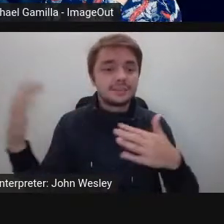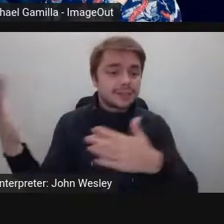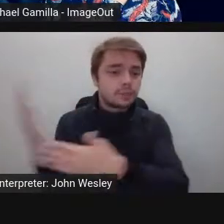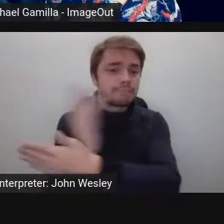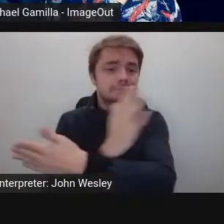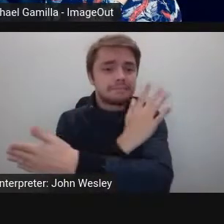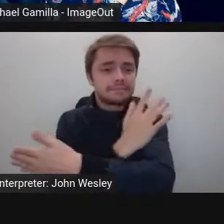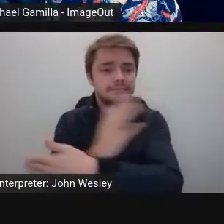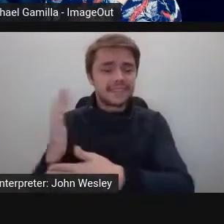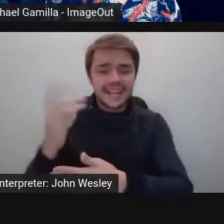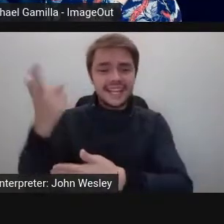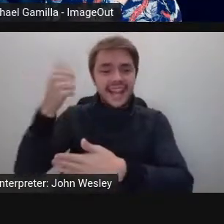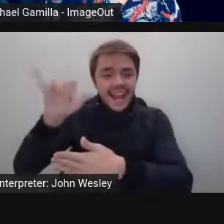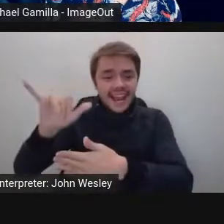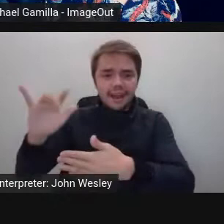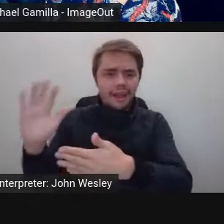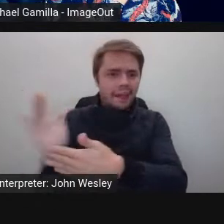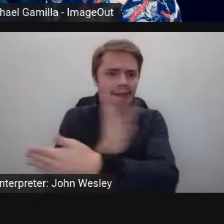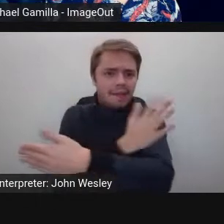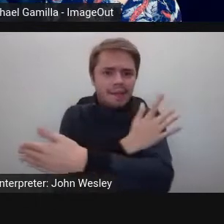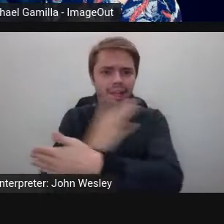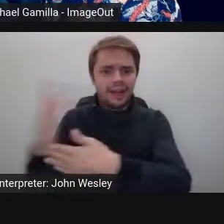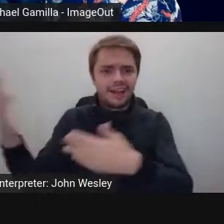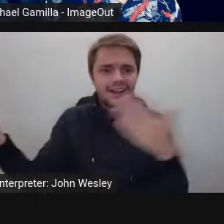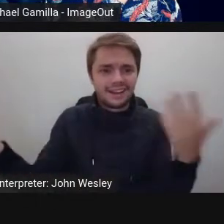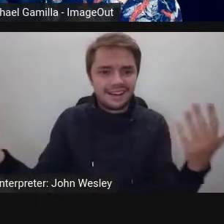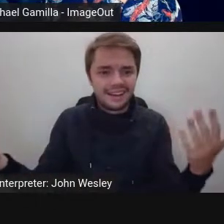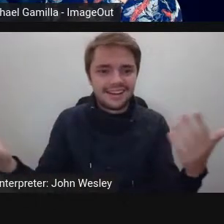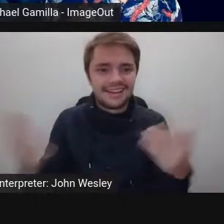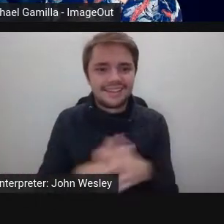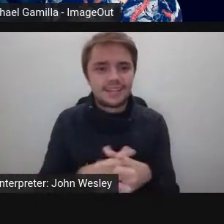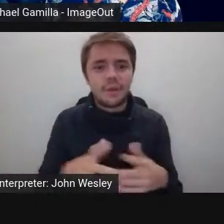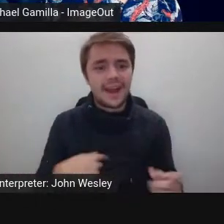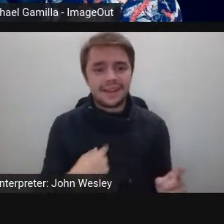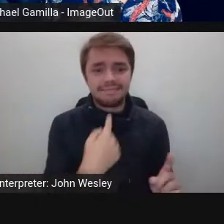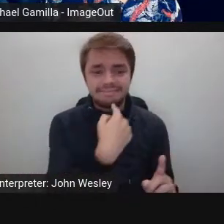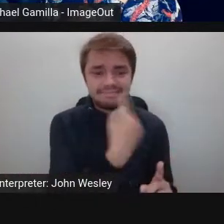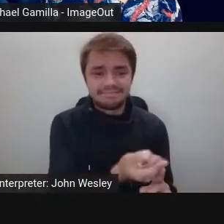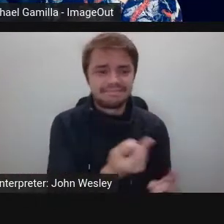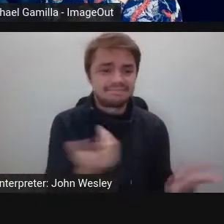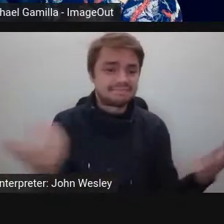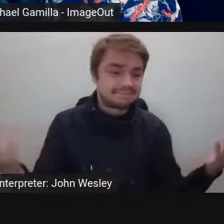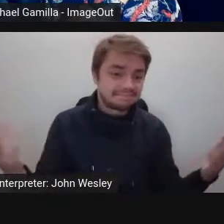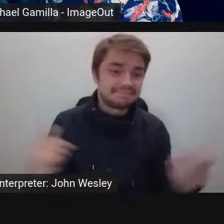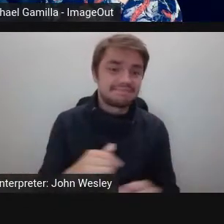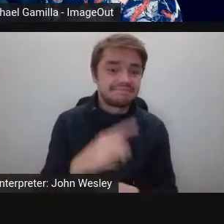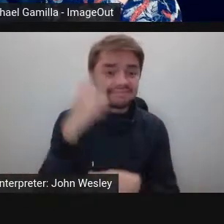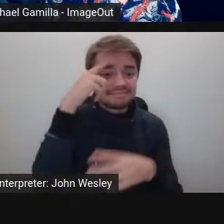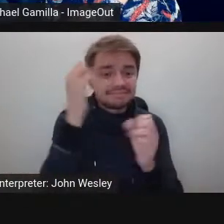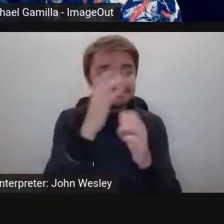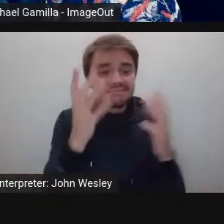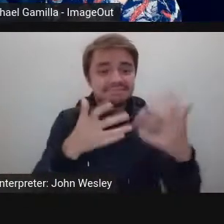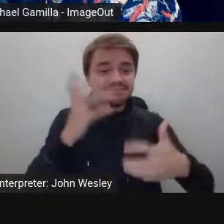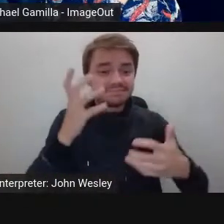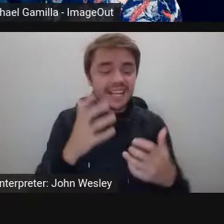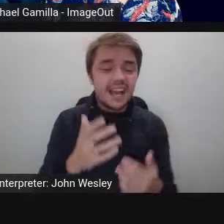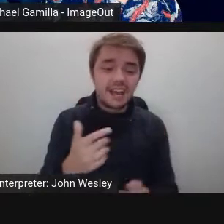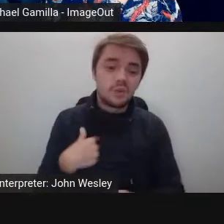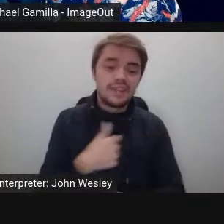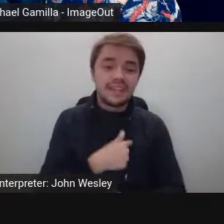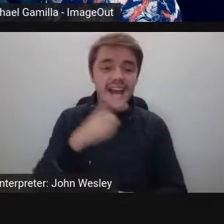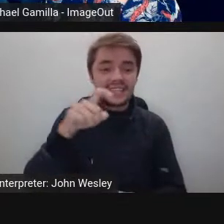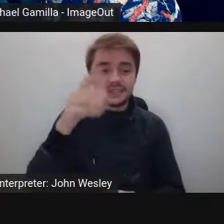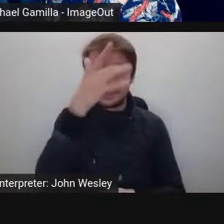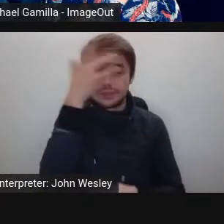what being gay means. So I told him, like, that's not what we want to do. And we just had to move on. And that was probably the